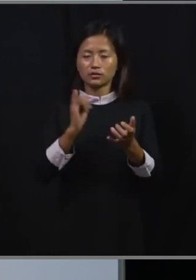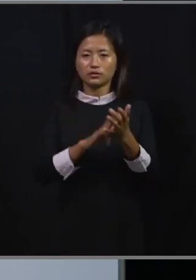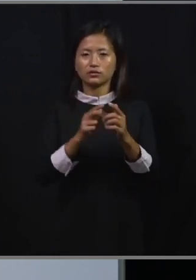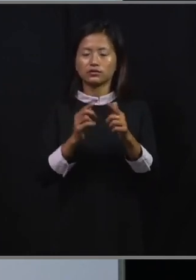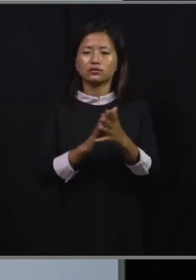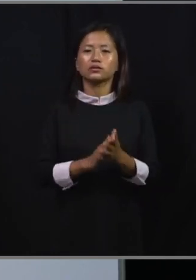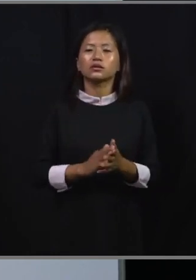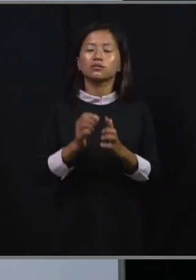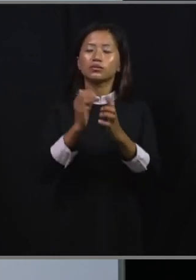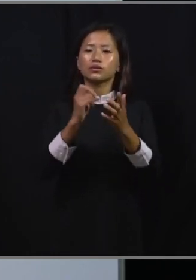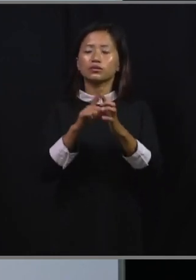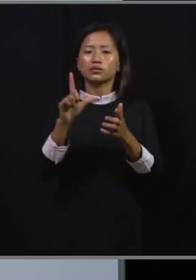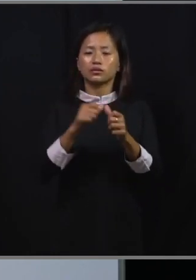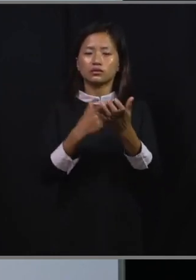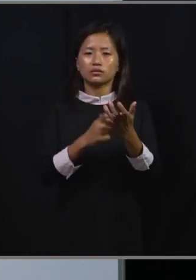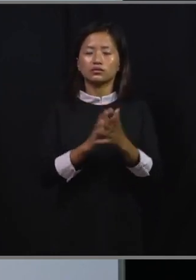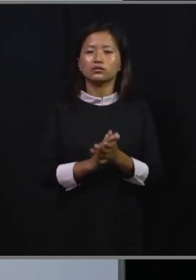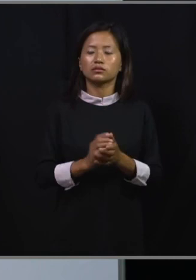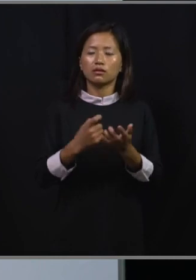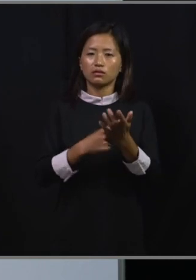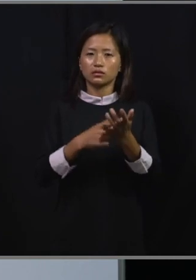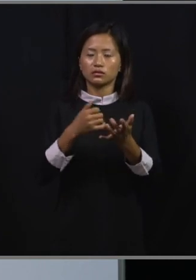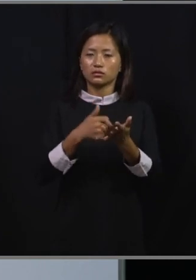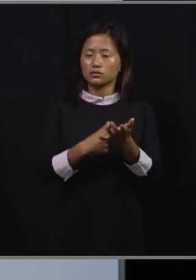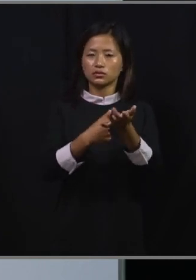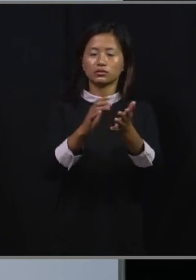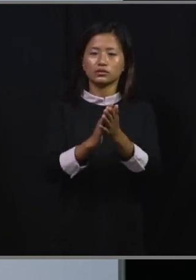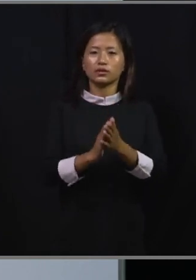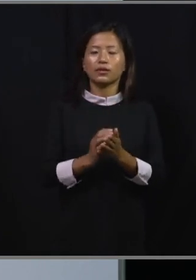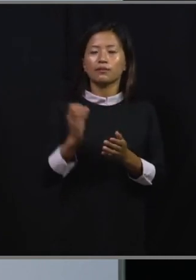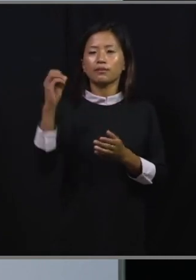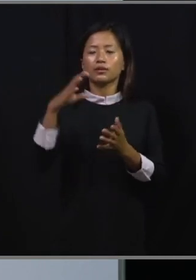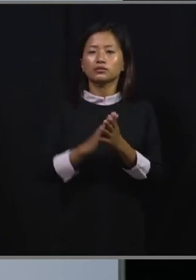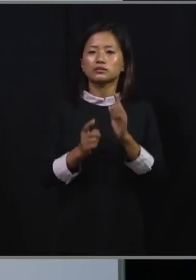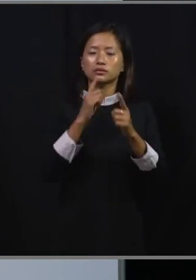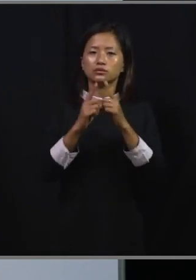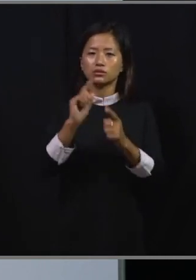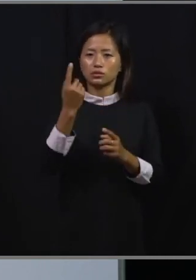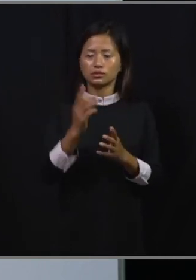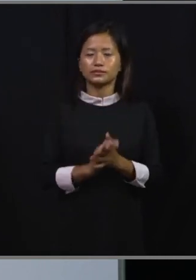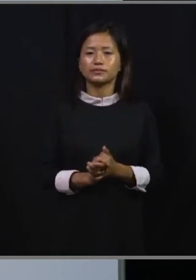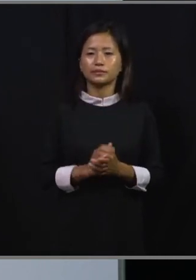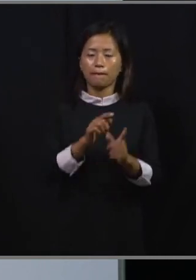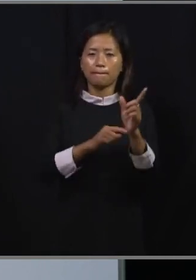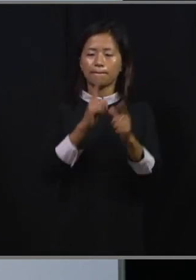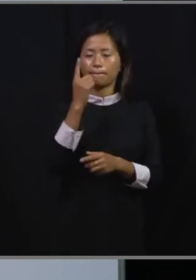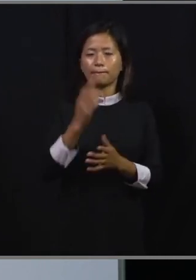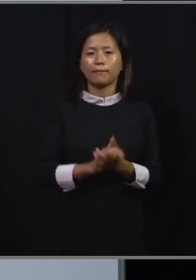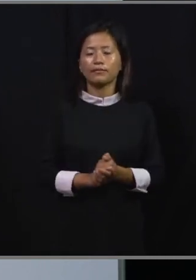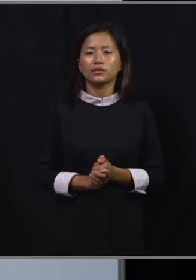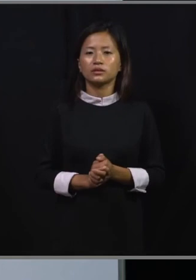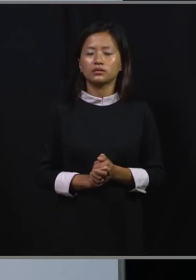and polarization, and we have what? Resolving power. So, in later class, means next class, I will discuss one by one. Okay.